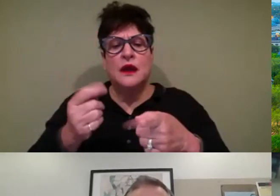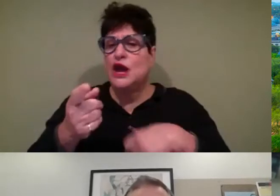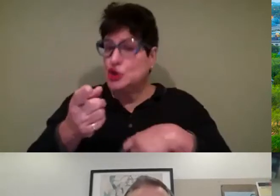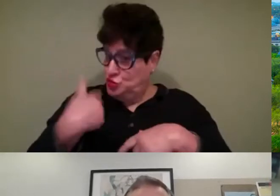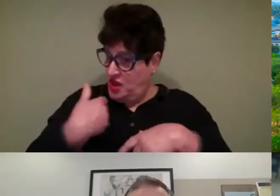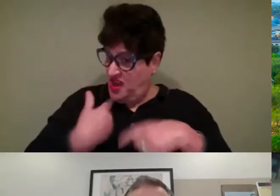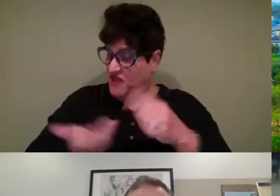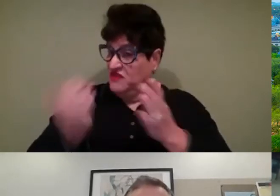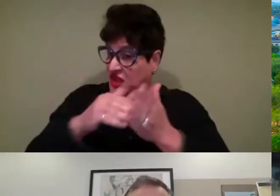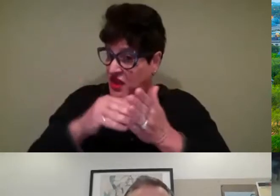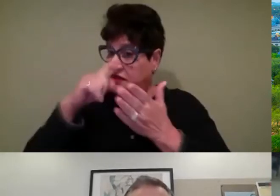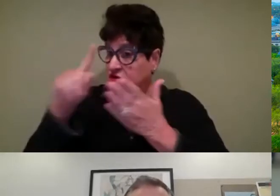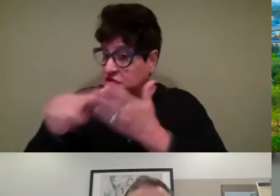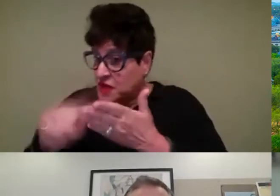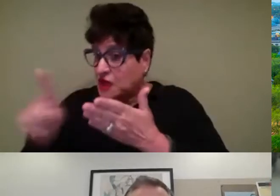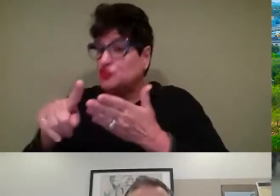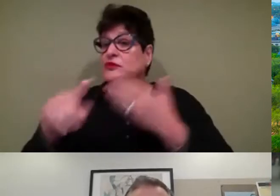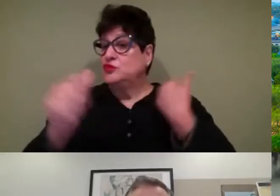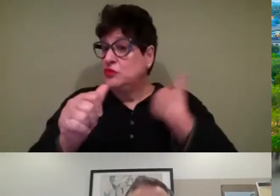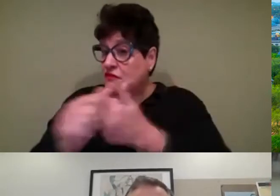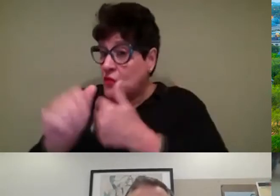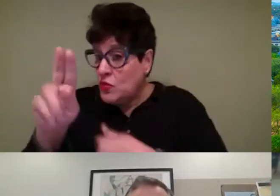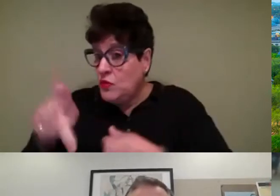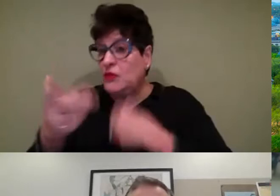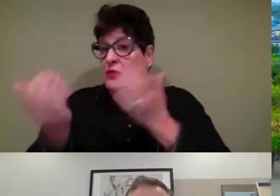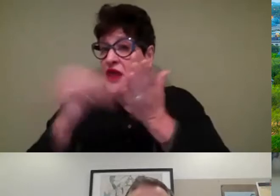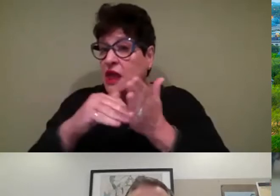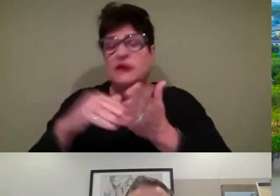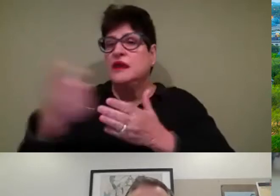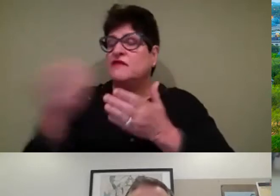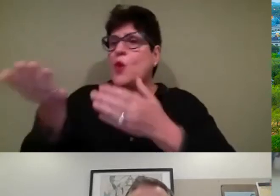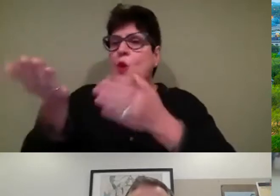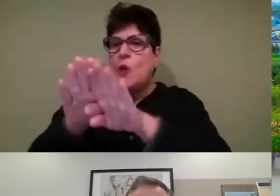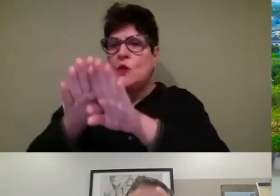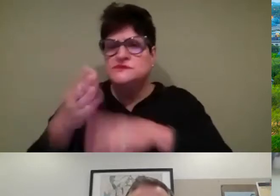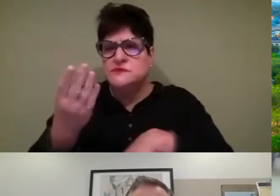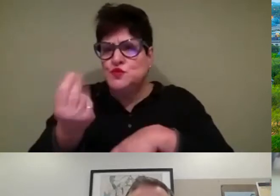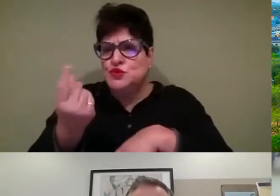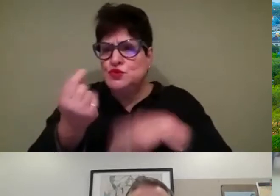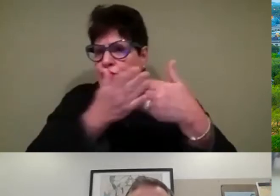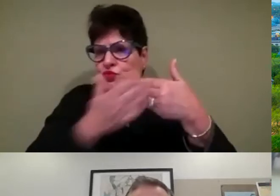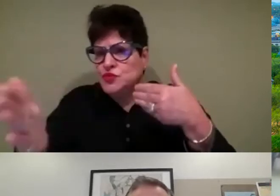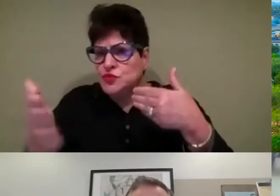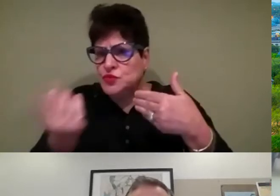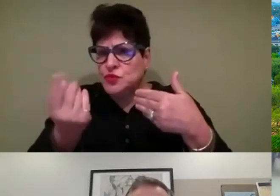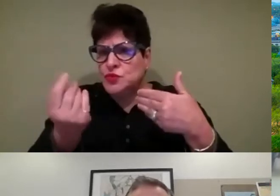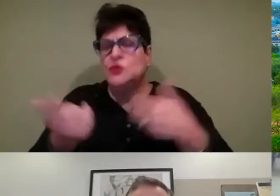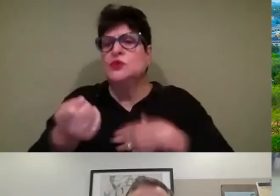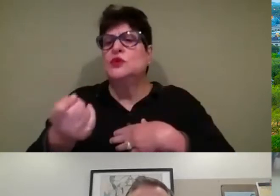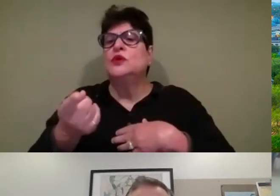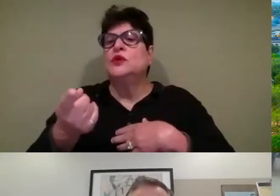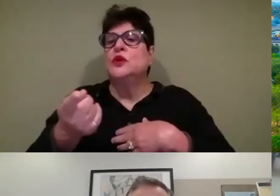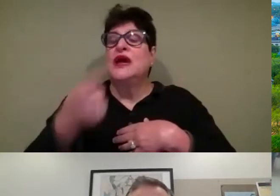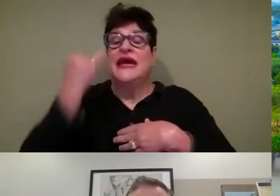reinspection process protocol, I guess, right? That they would reopen again? Yeah, so typically when